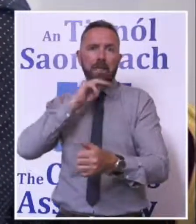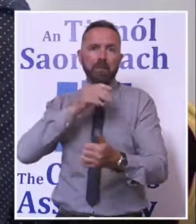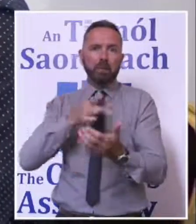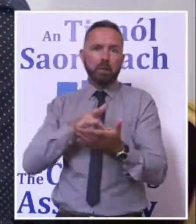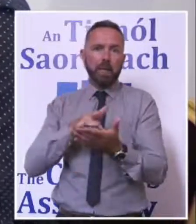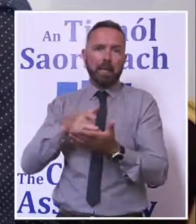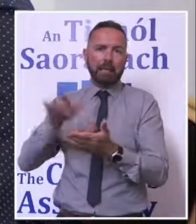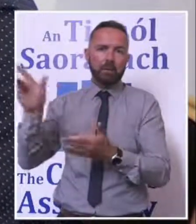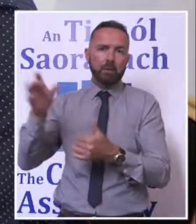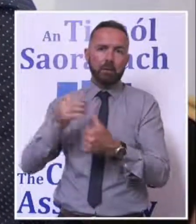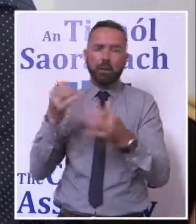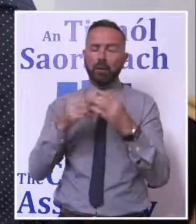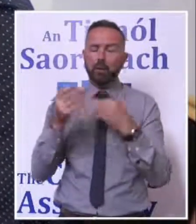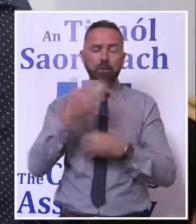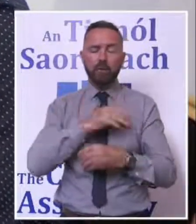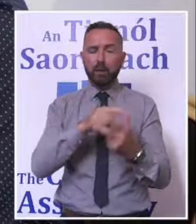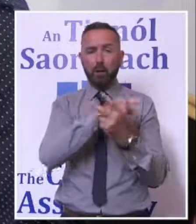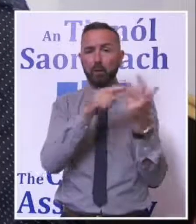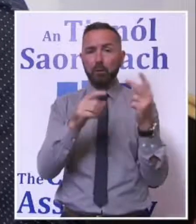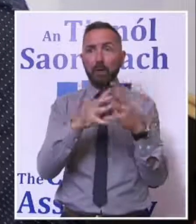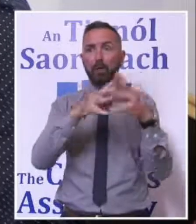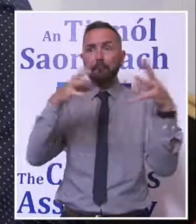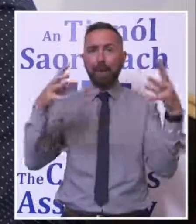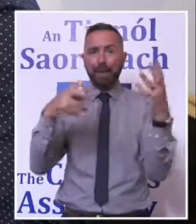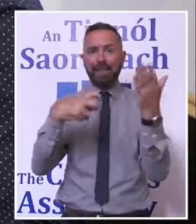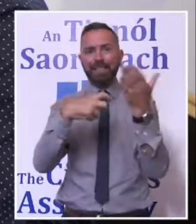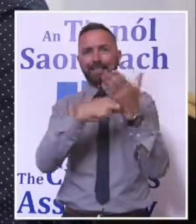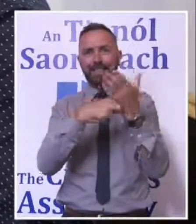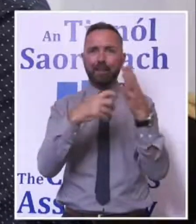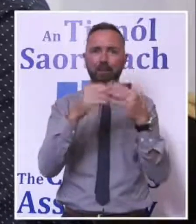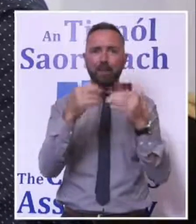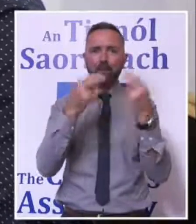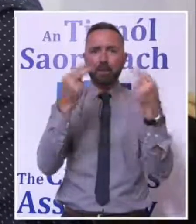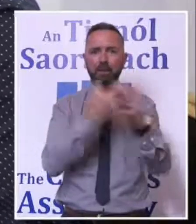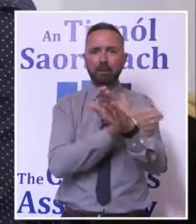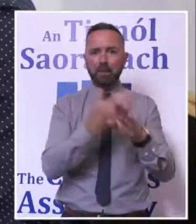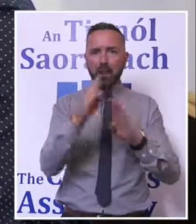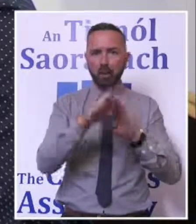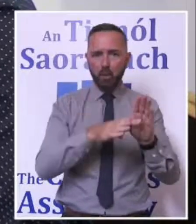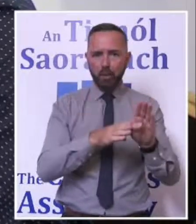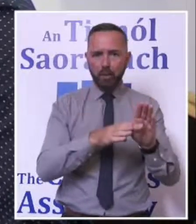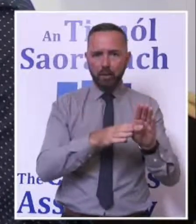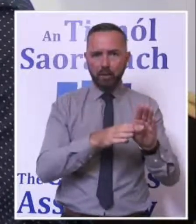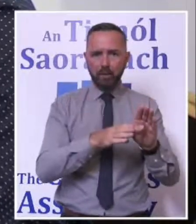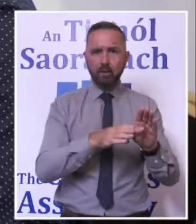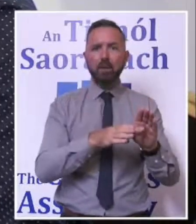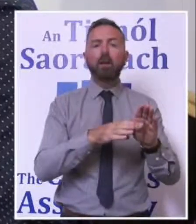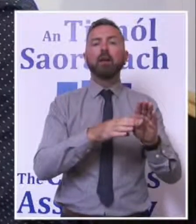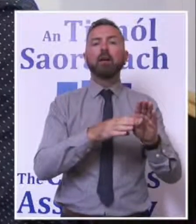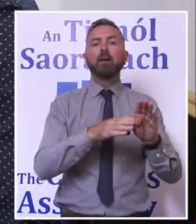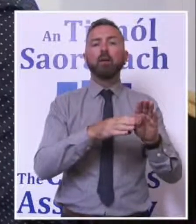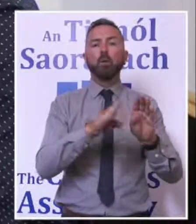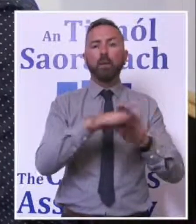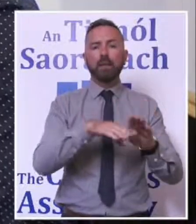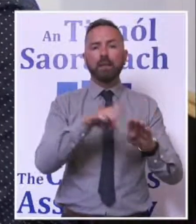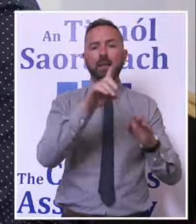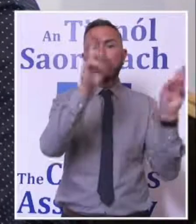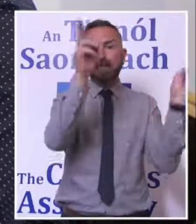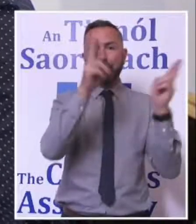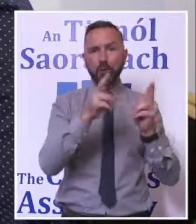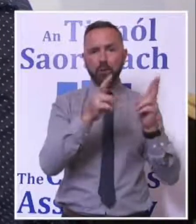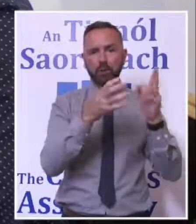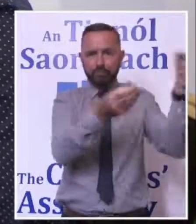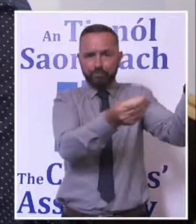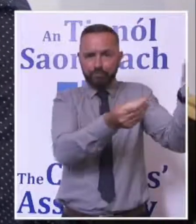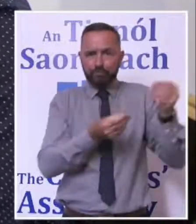think they were just saying these are kind of 3 big ticket items that we might start with in terms of devolution. But I'm